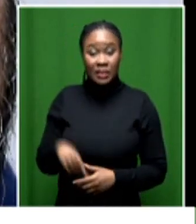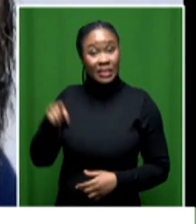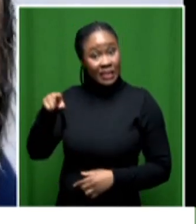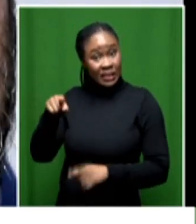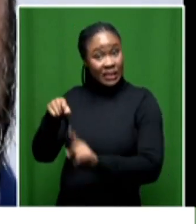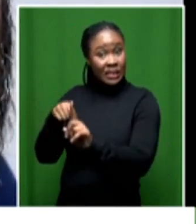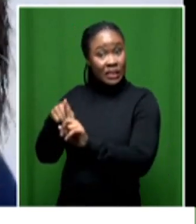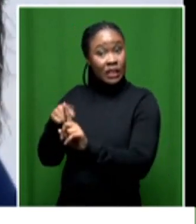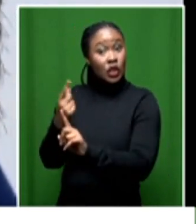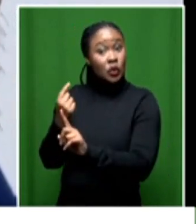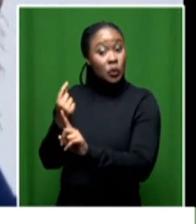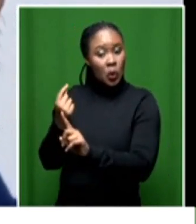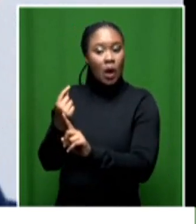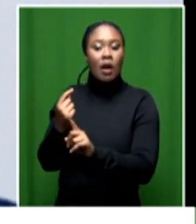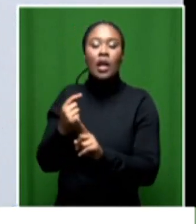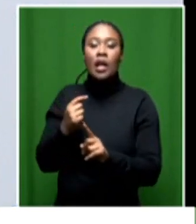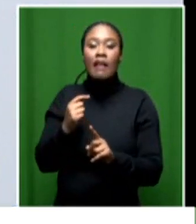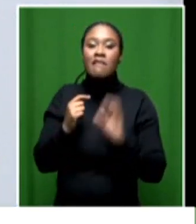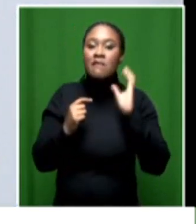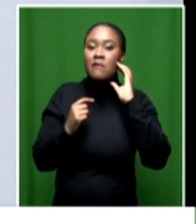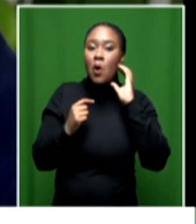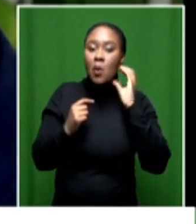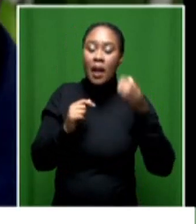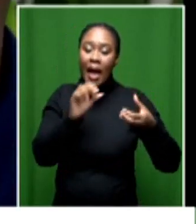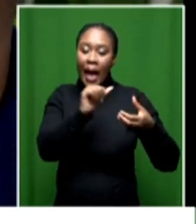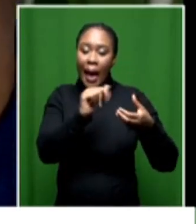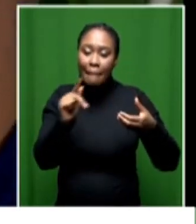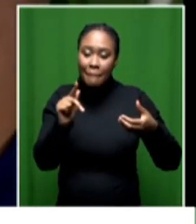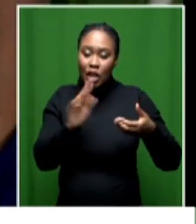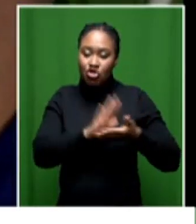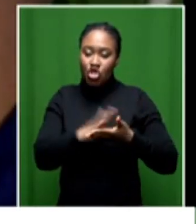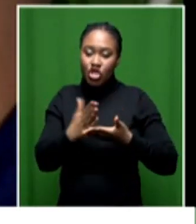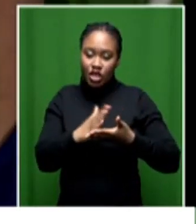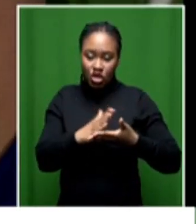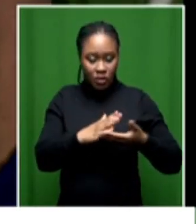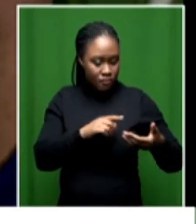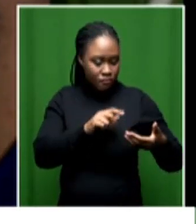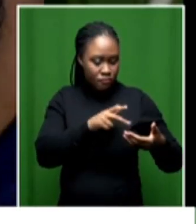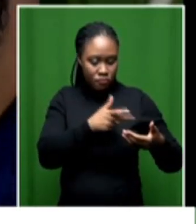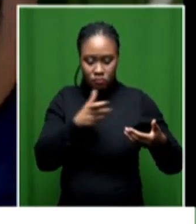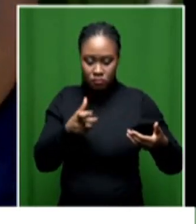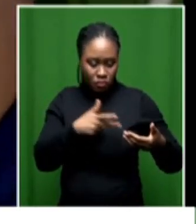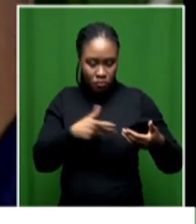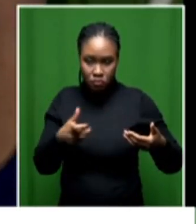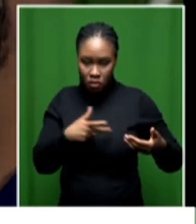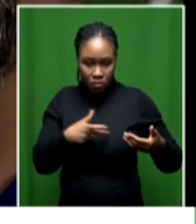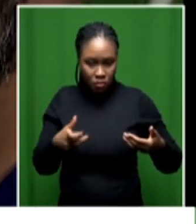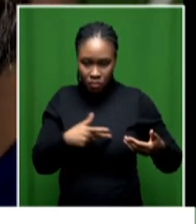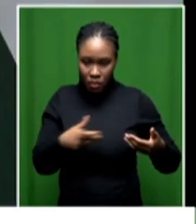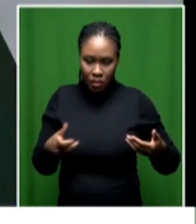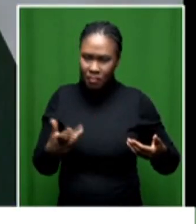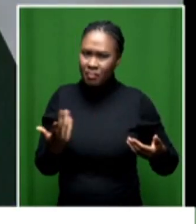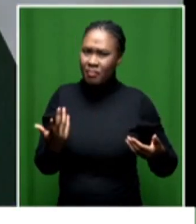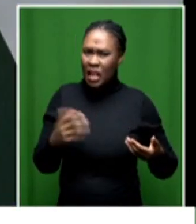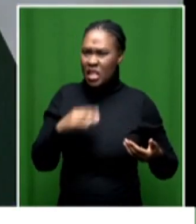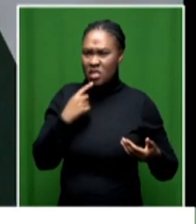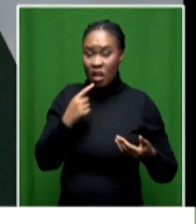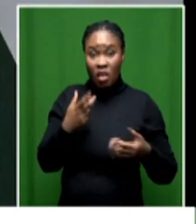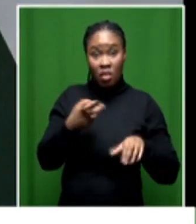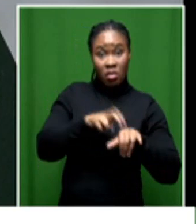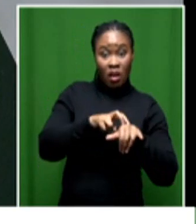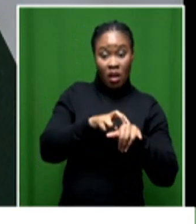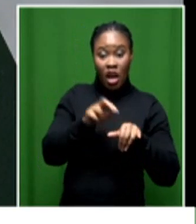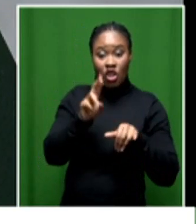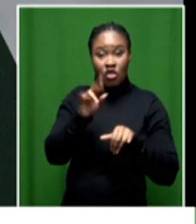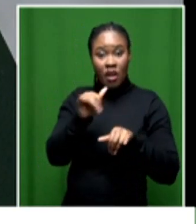by using a translation app on his phone, which also meant he could have just looked up the answers. He says he'll never fly with